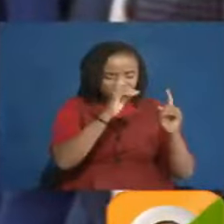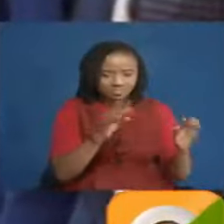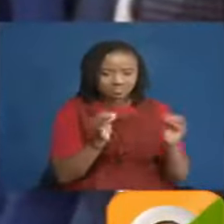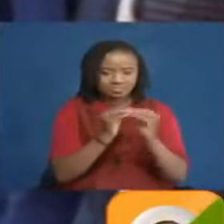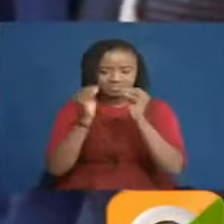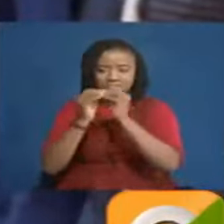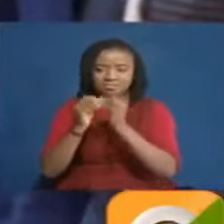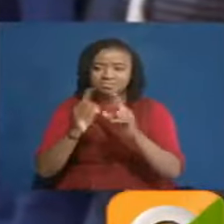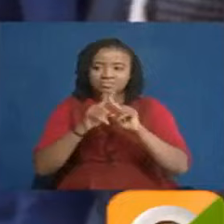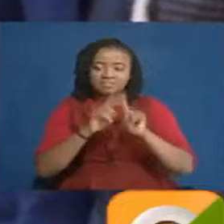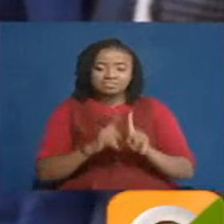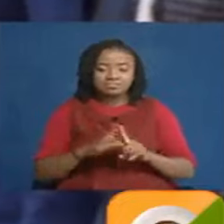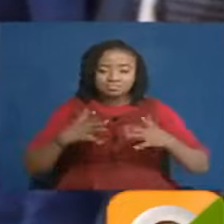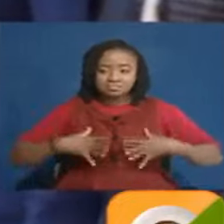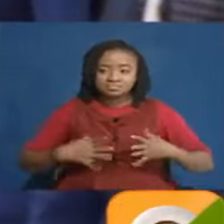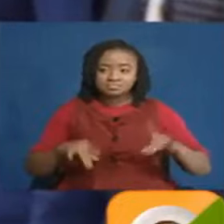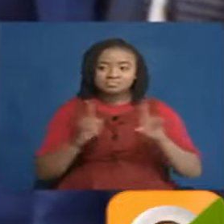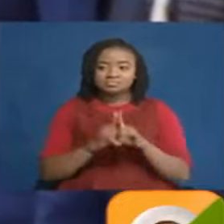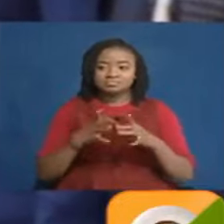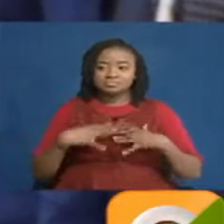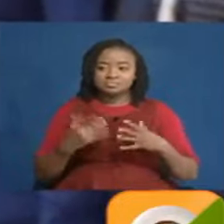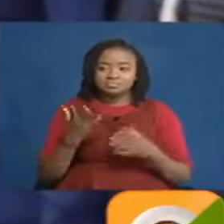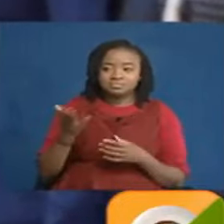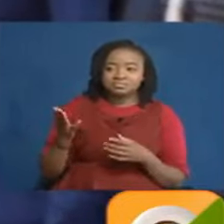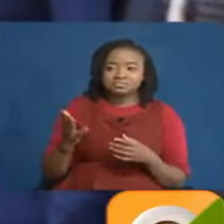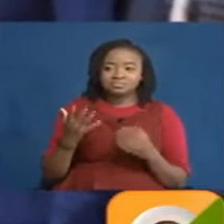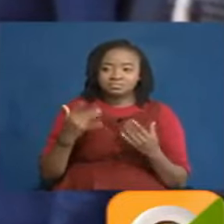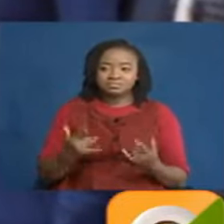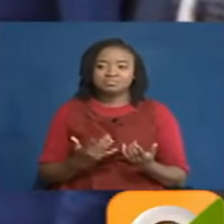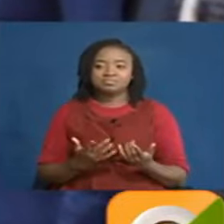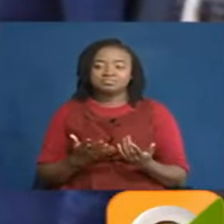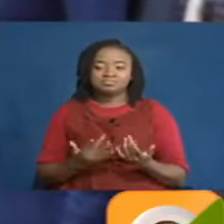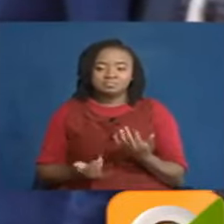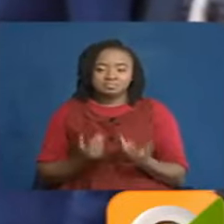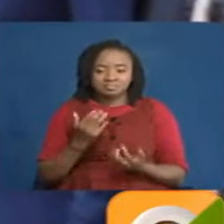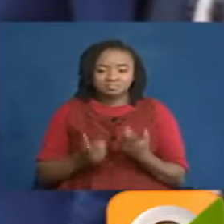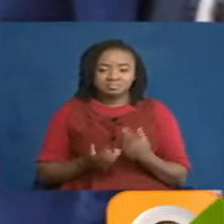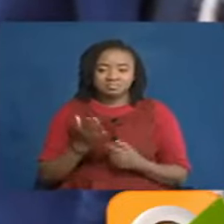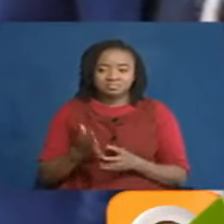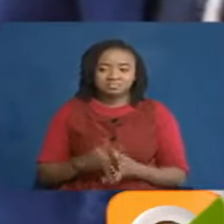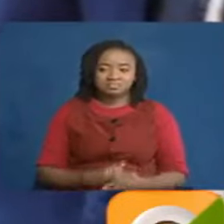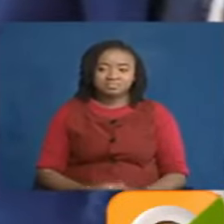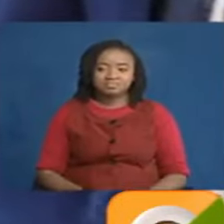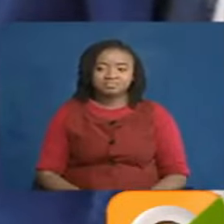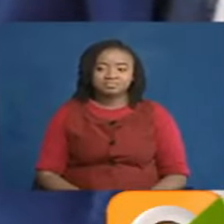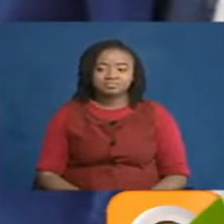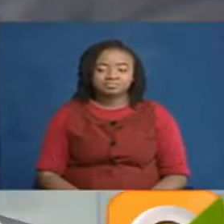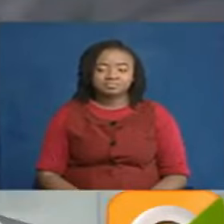opponents take the political hit a notch higher. Stephen Leto, Citizen TV.